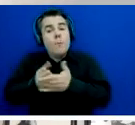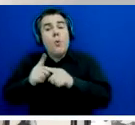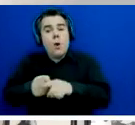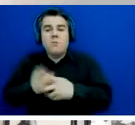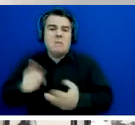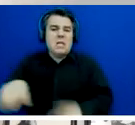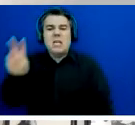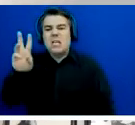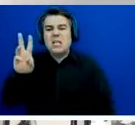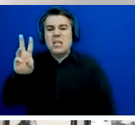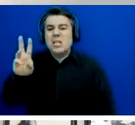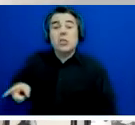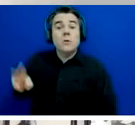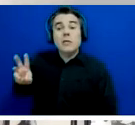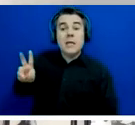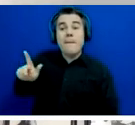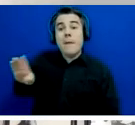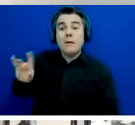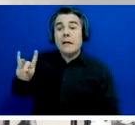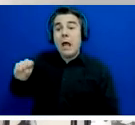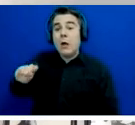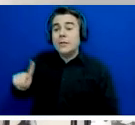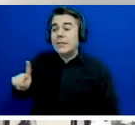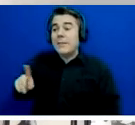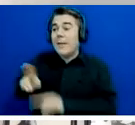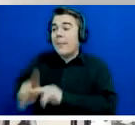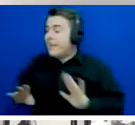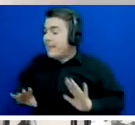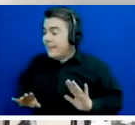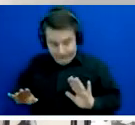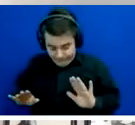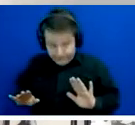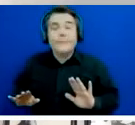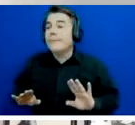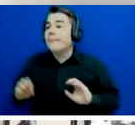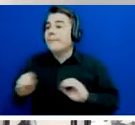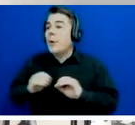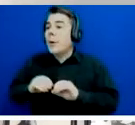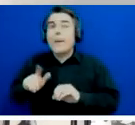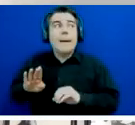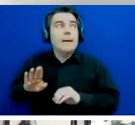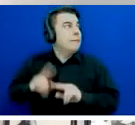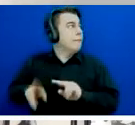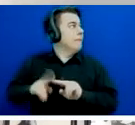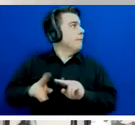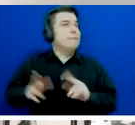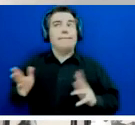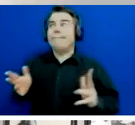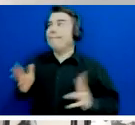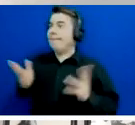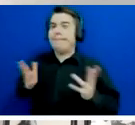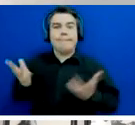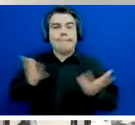pounds, 8 ounces, and I was literally like, where's the rest of this? Where's the rest of these pounds? A couple of years